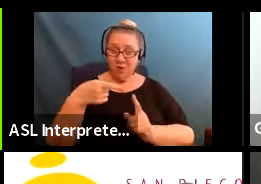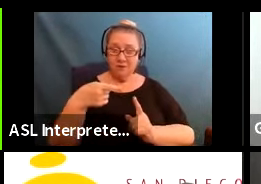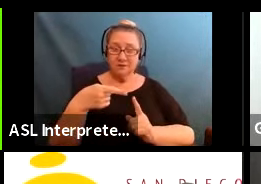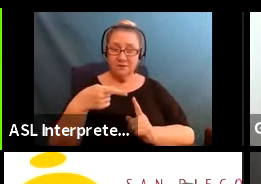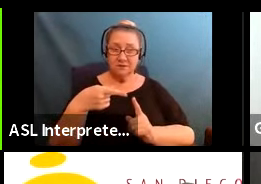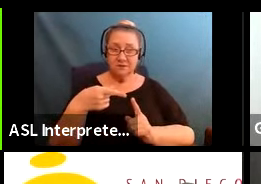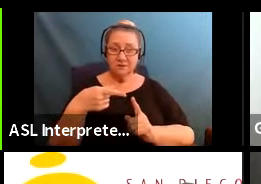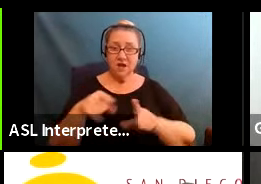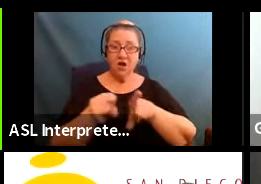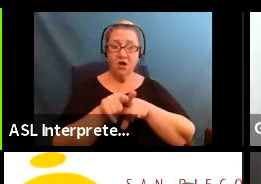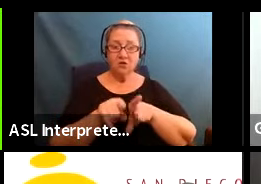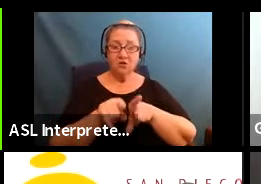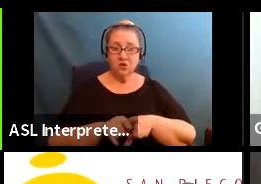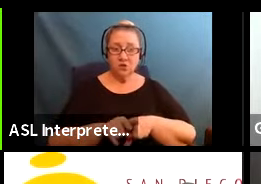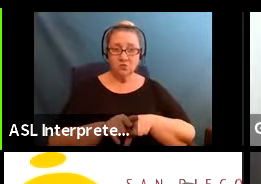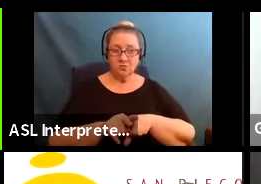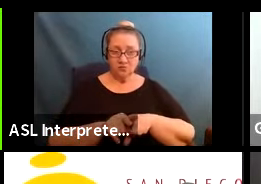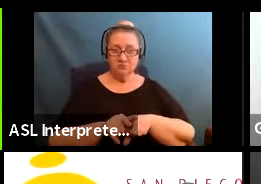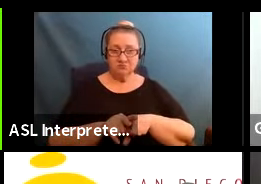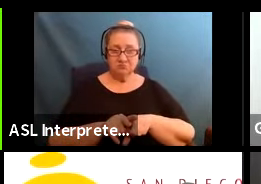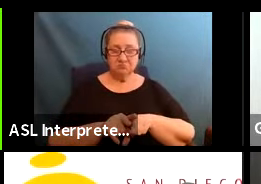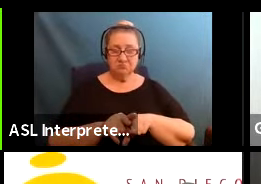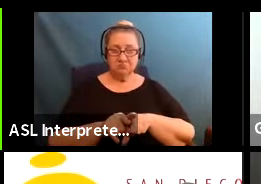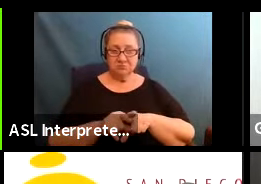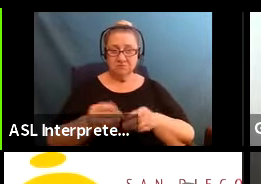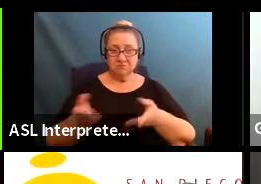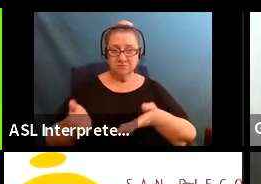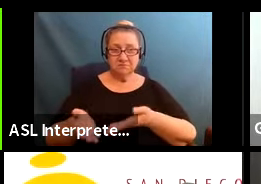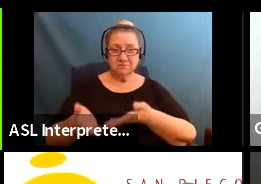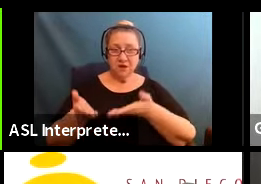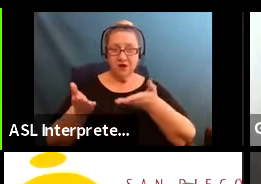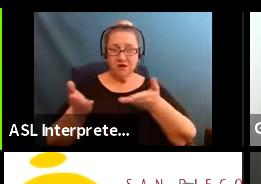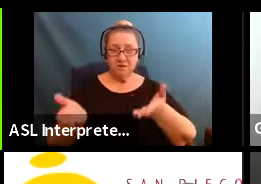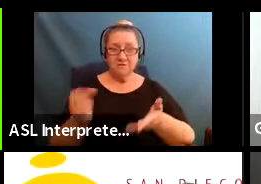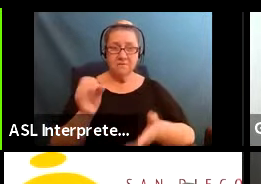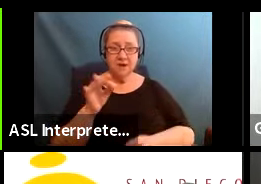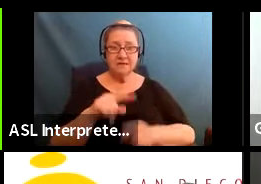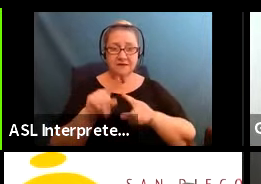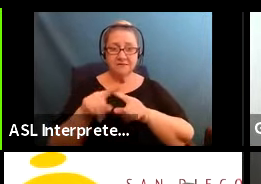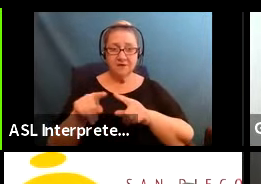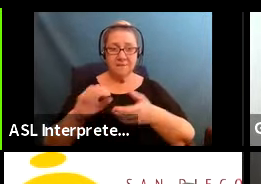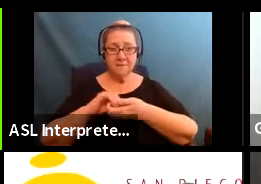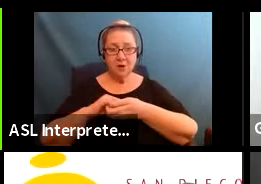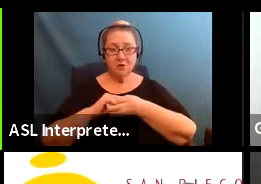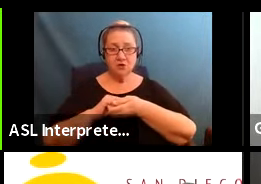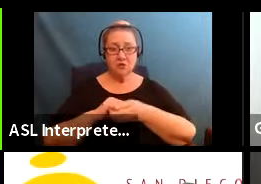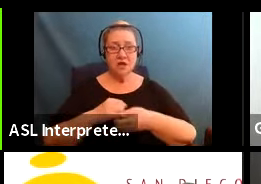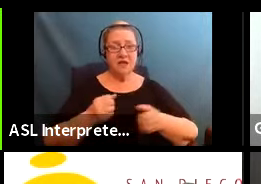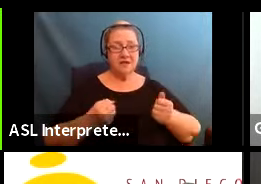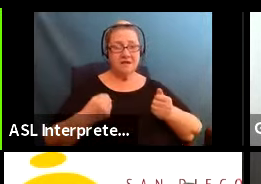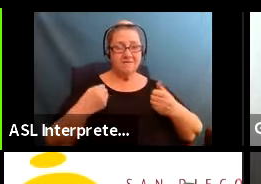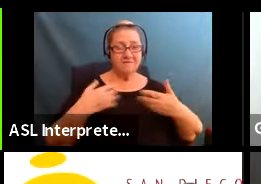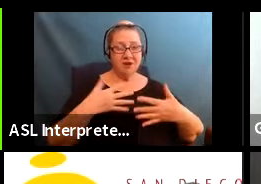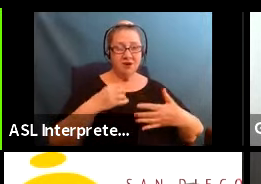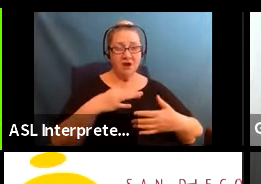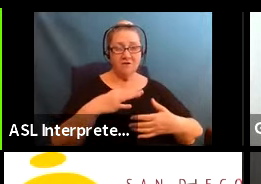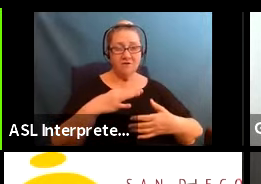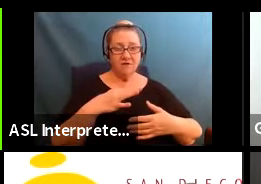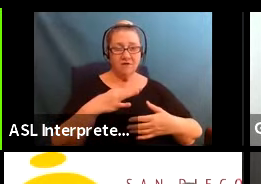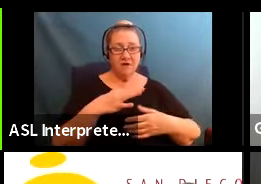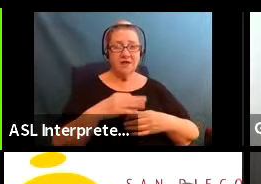being brought about by different partners, and the fear of also being individuals who